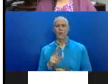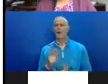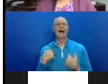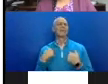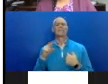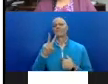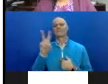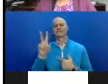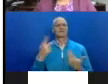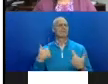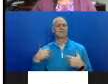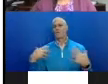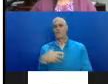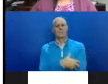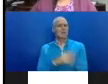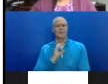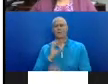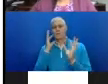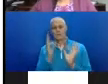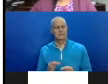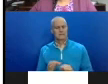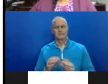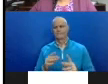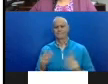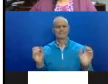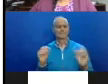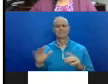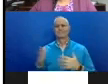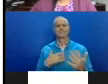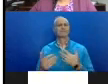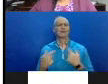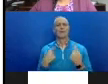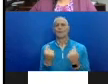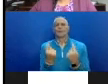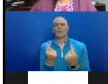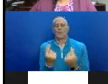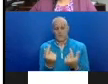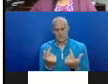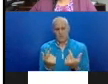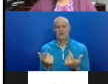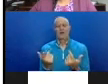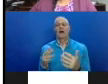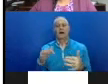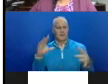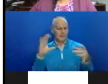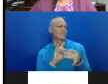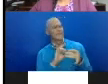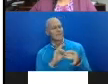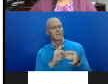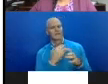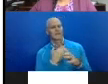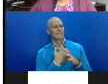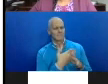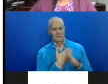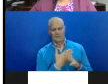feeling powerless and without agency, like no matter what she does, it doesn't matter. I mean, they could enter into the relationships with those kind of same experiences